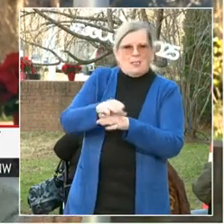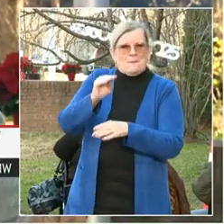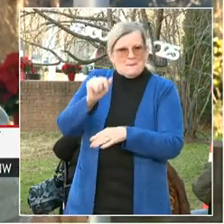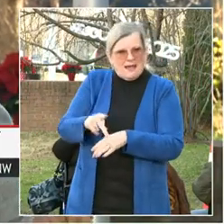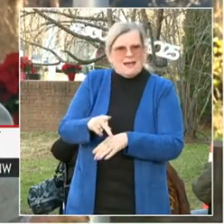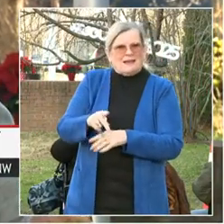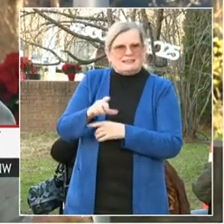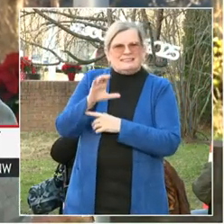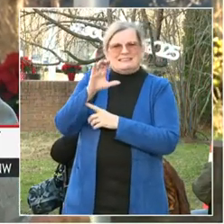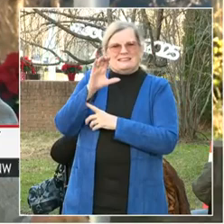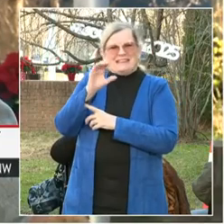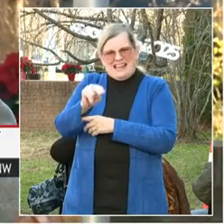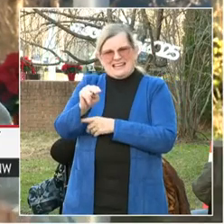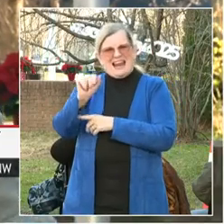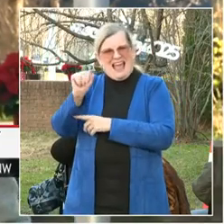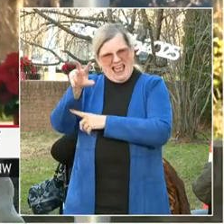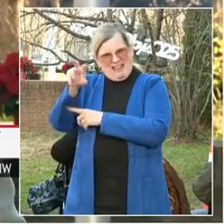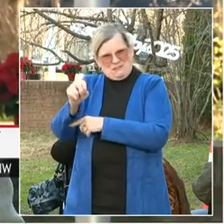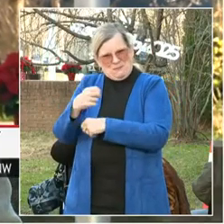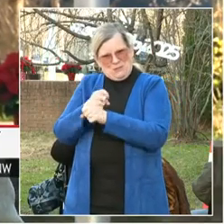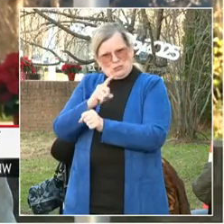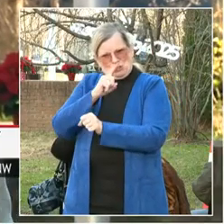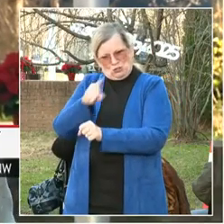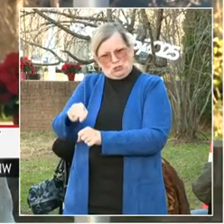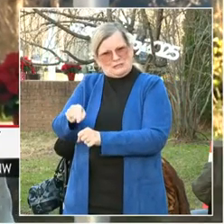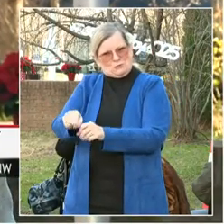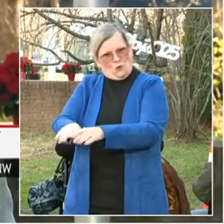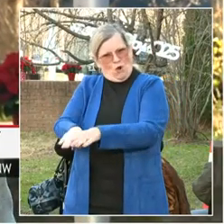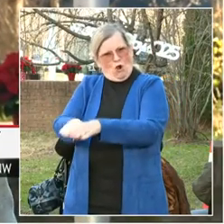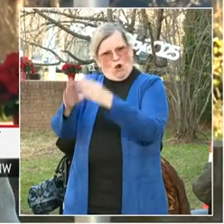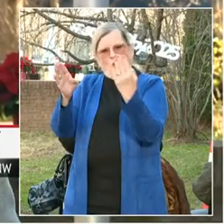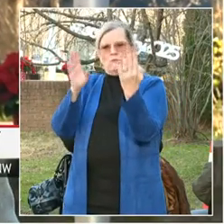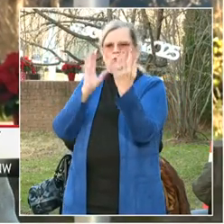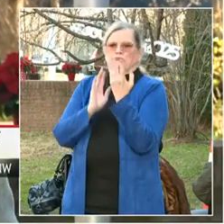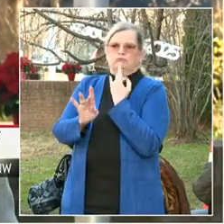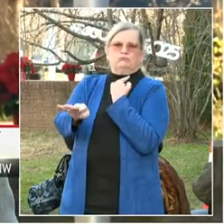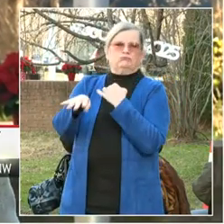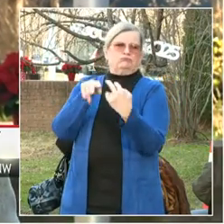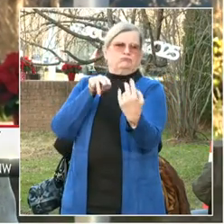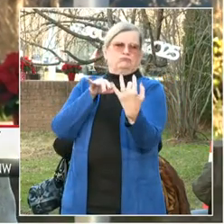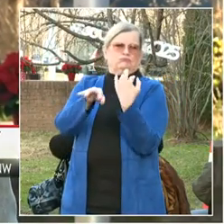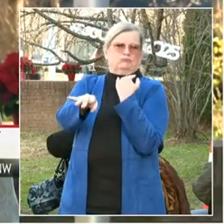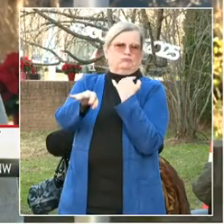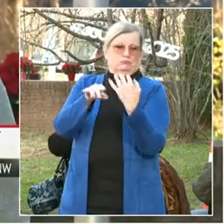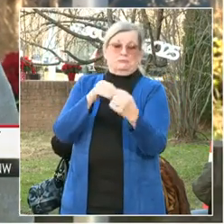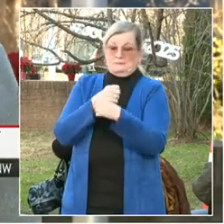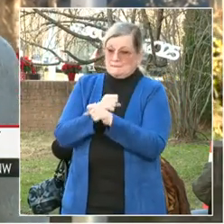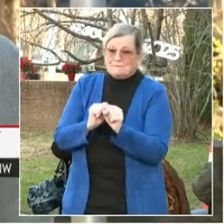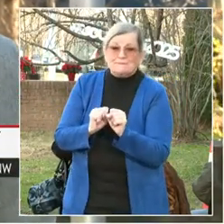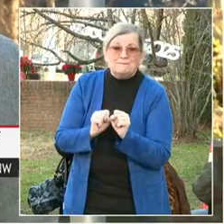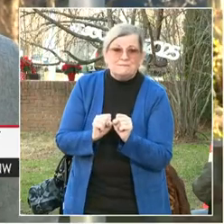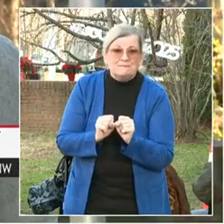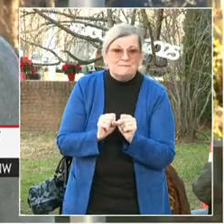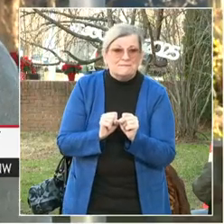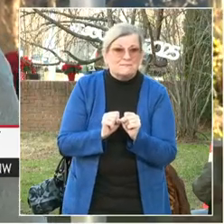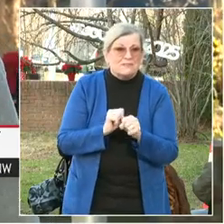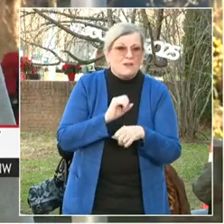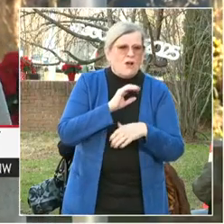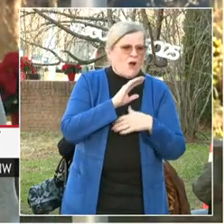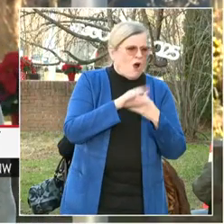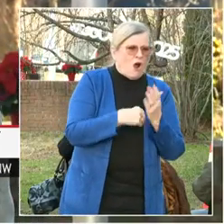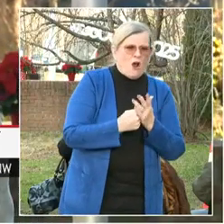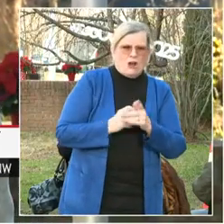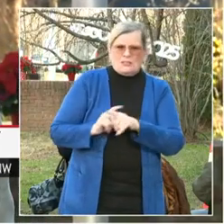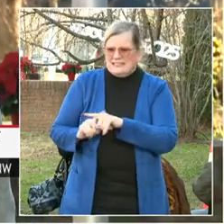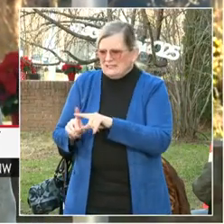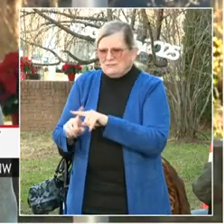an avenue that reflects safety in our city, all modes in our city, and the future of